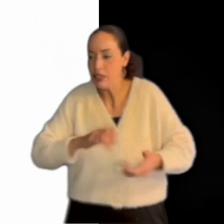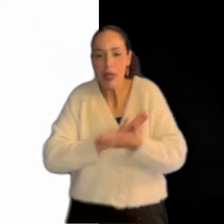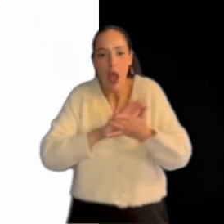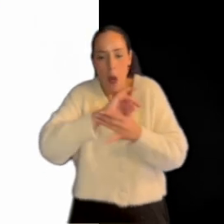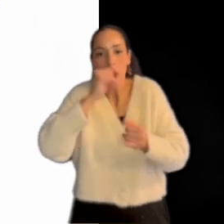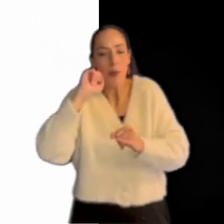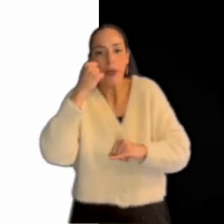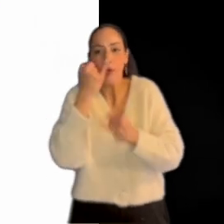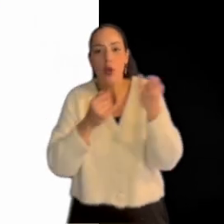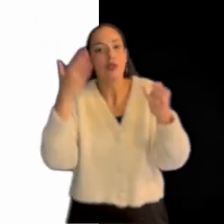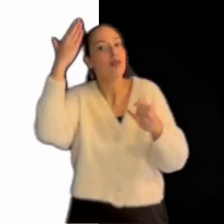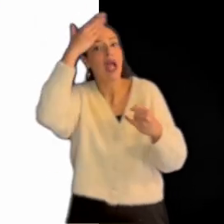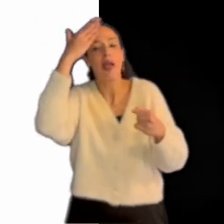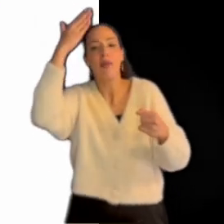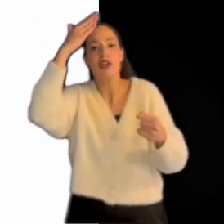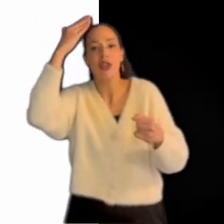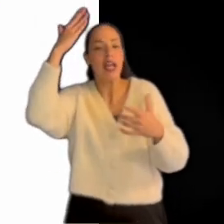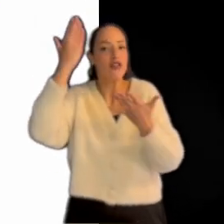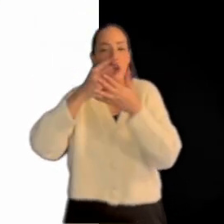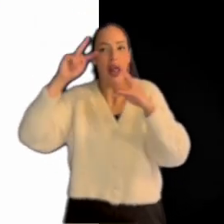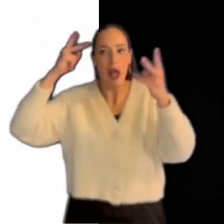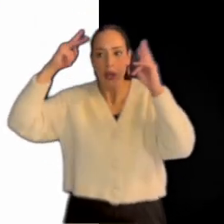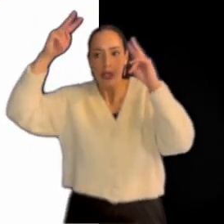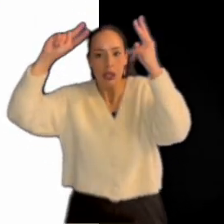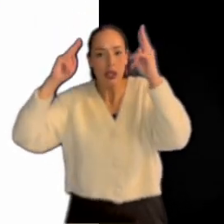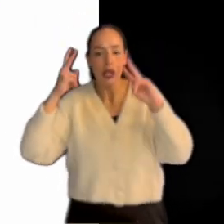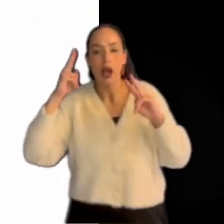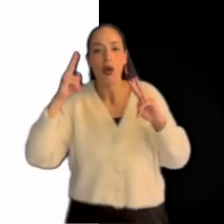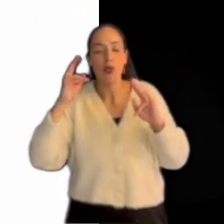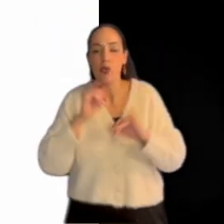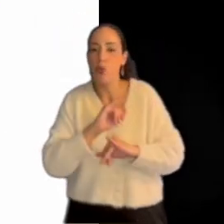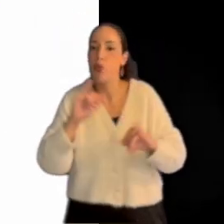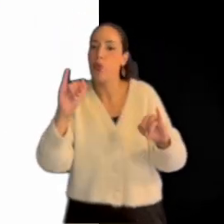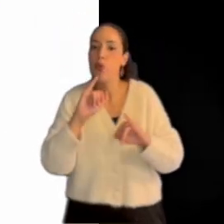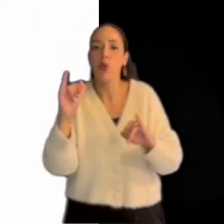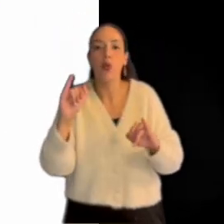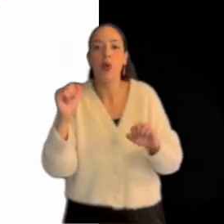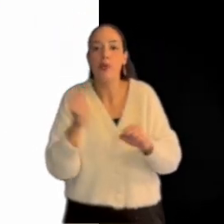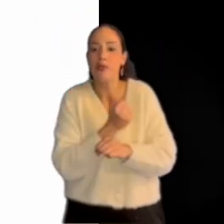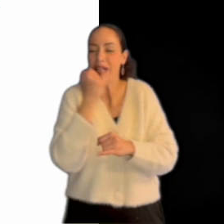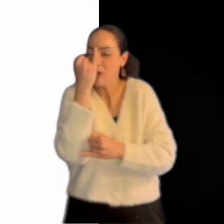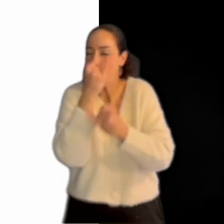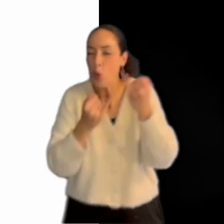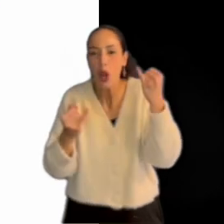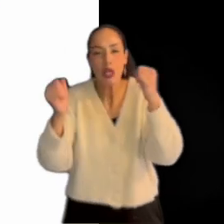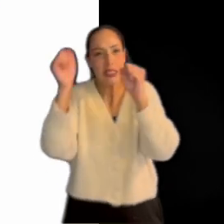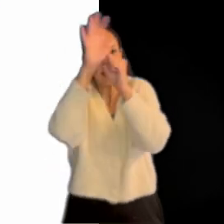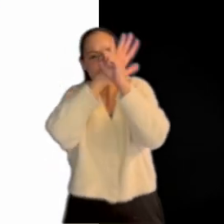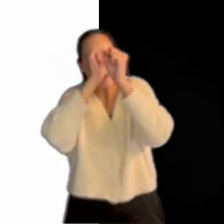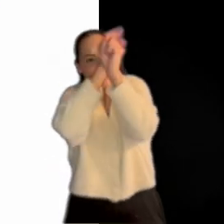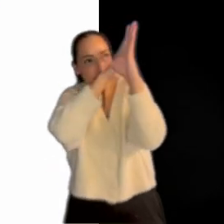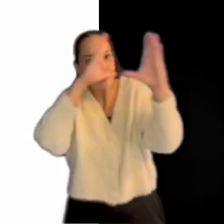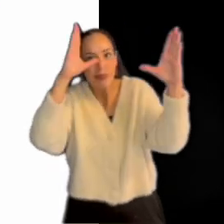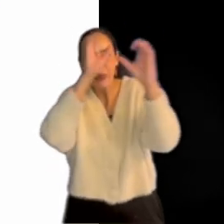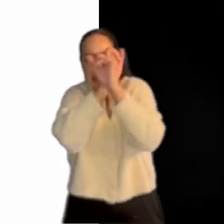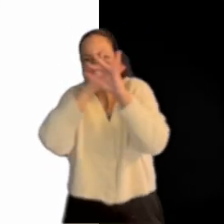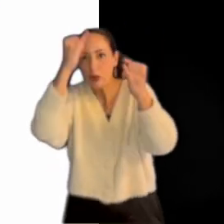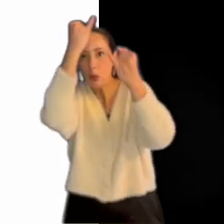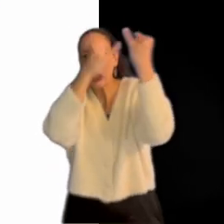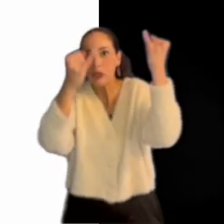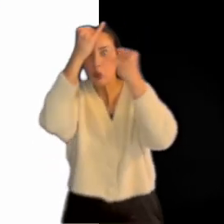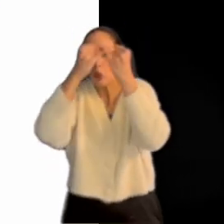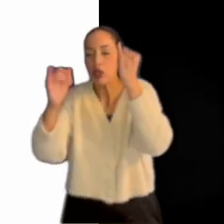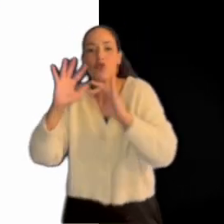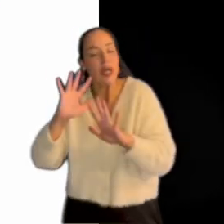easily constructing more and more scenarios for me to foresee. It was frightening and exhausting. I no longer felt safe in the